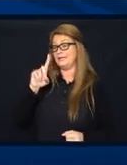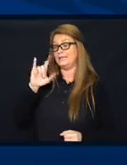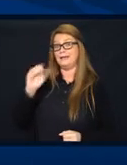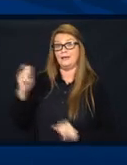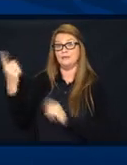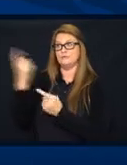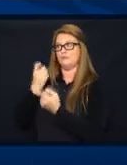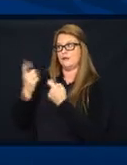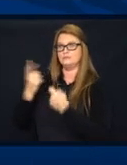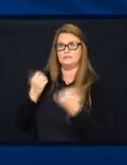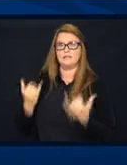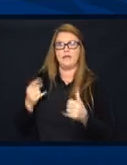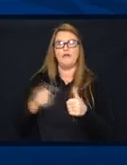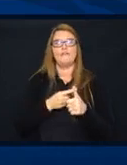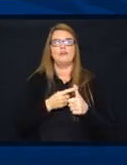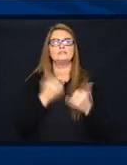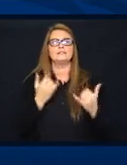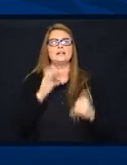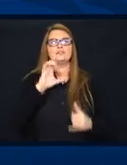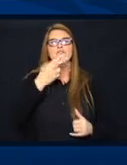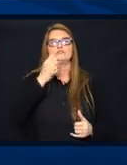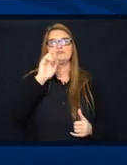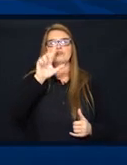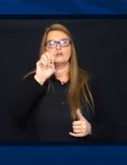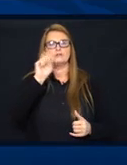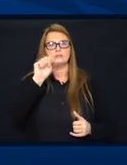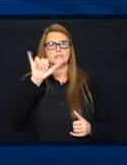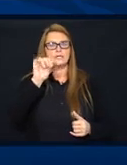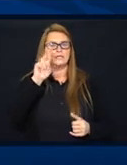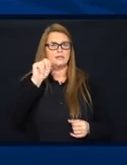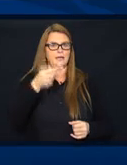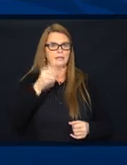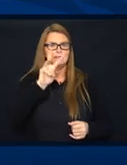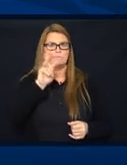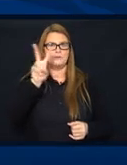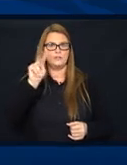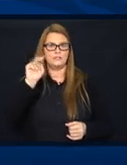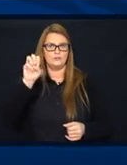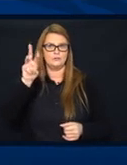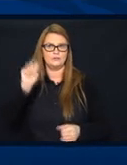media. The first today from Charles Young with WV News.